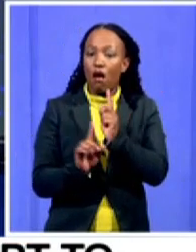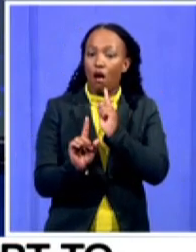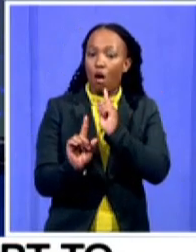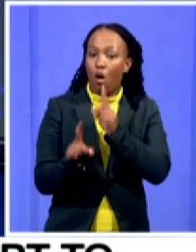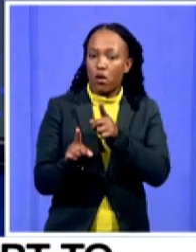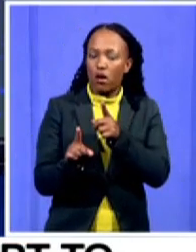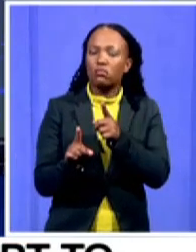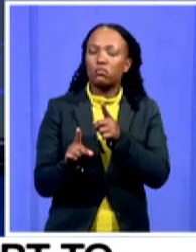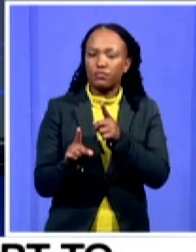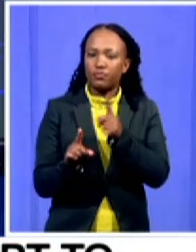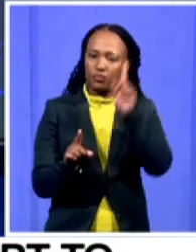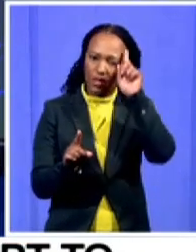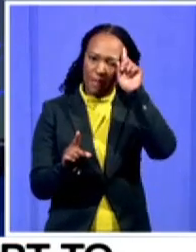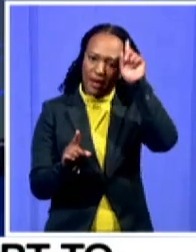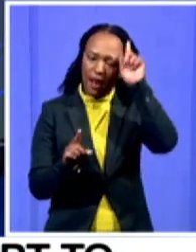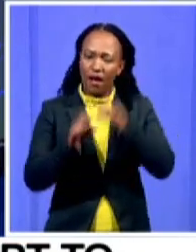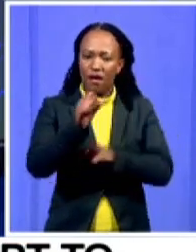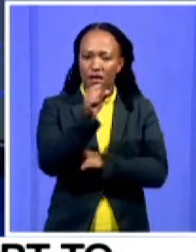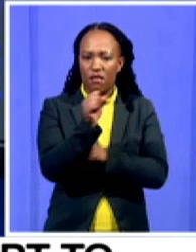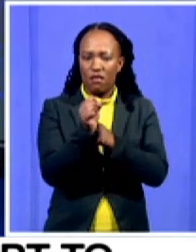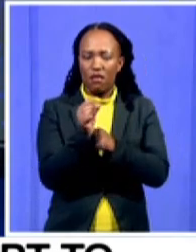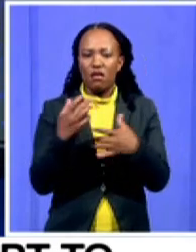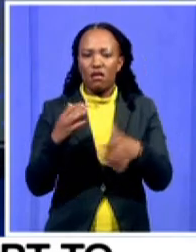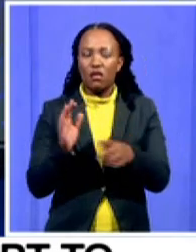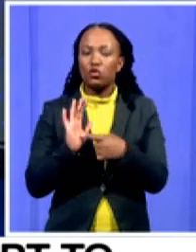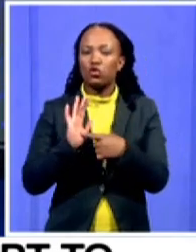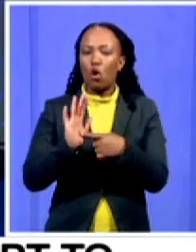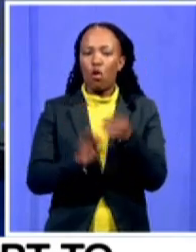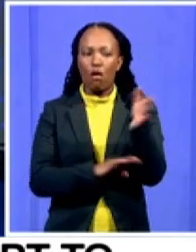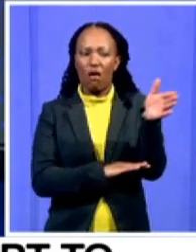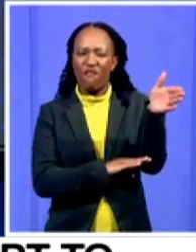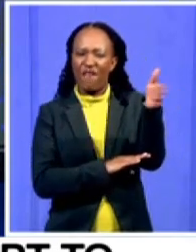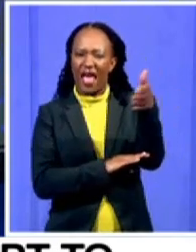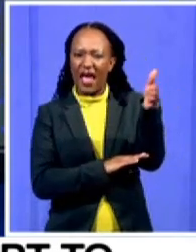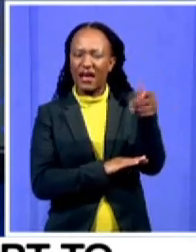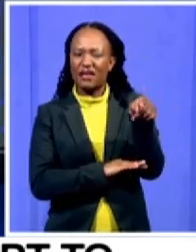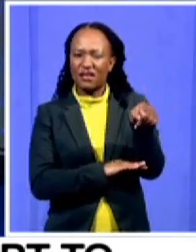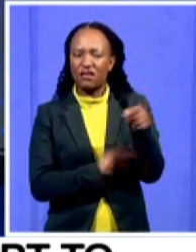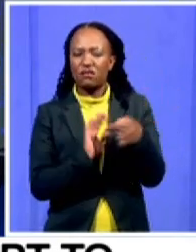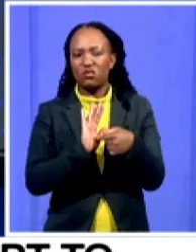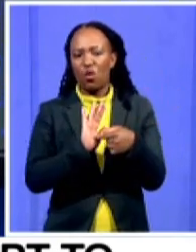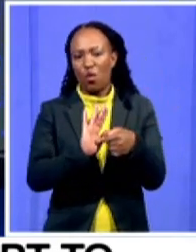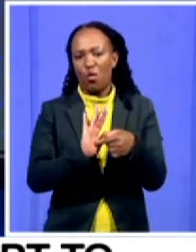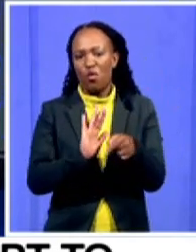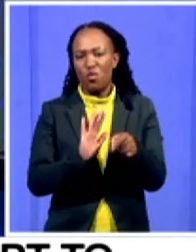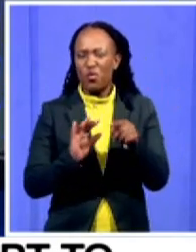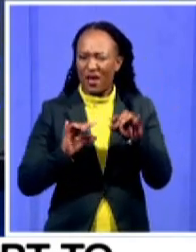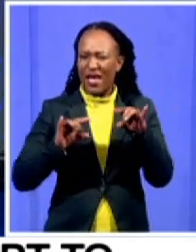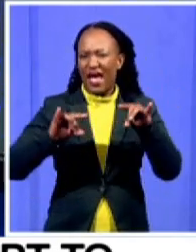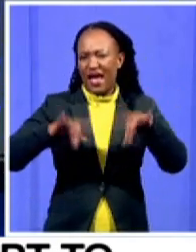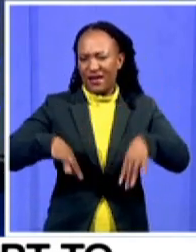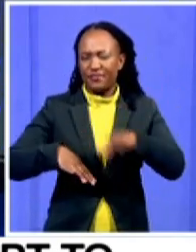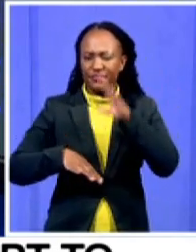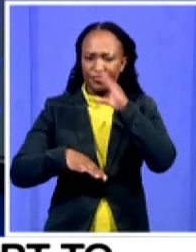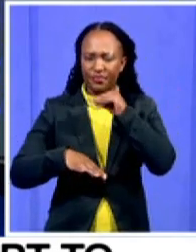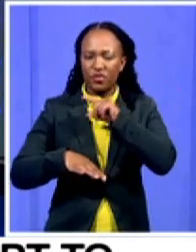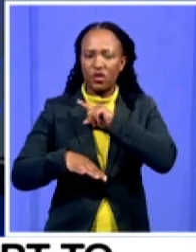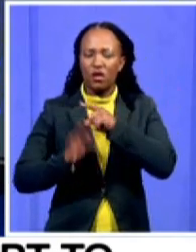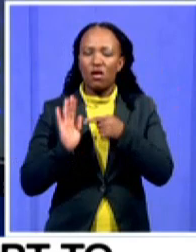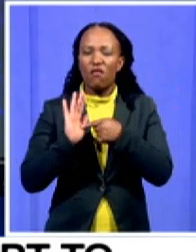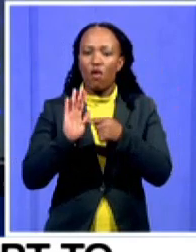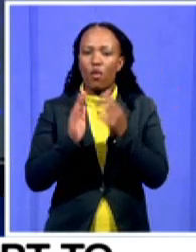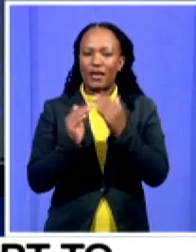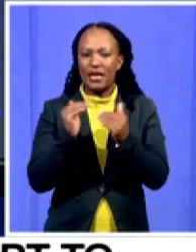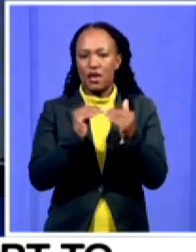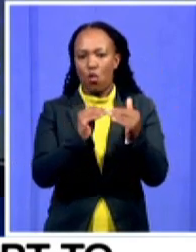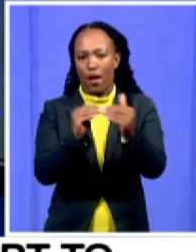the Nelson Mandela Foundation that the display of the flag constitutes, amongst other things, hate speech under the Promotion of Equality